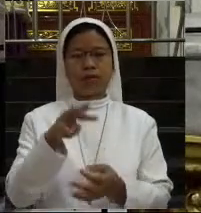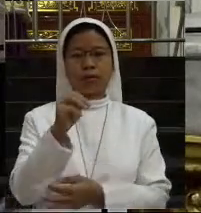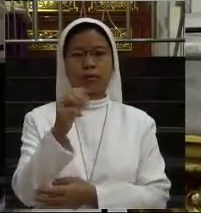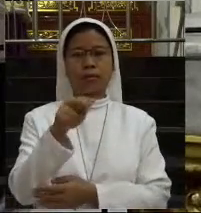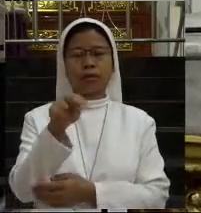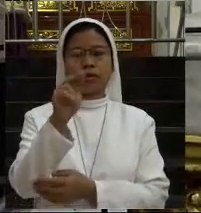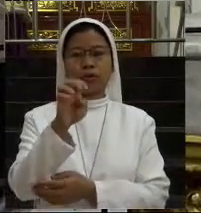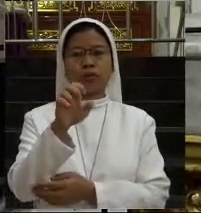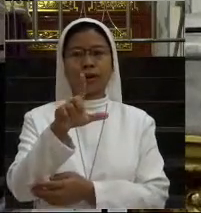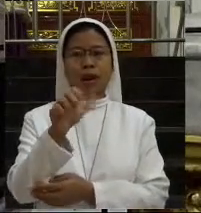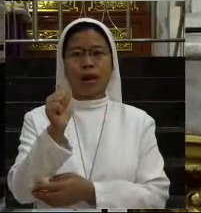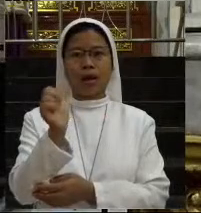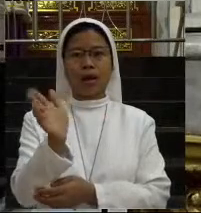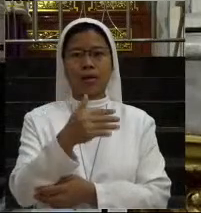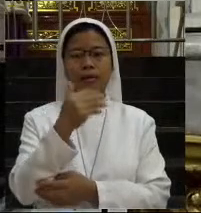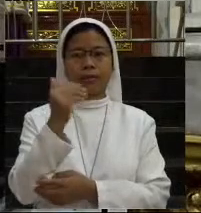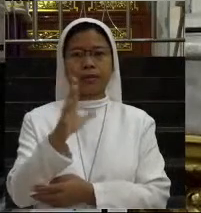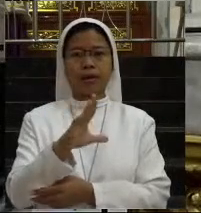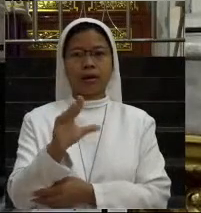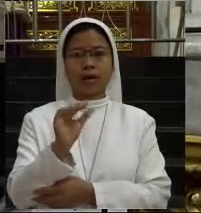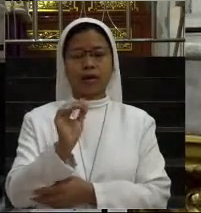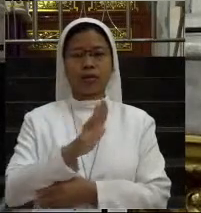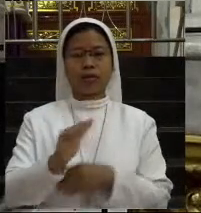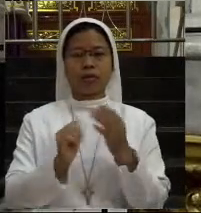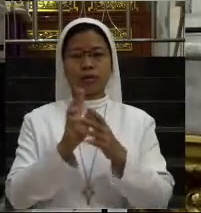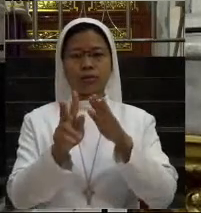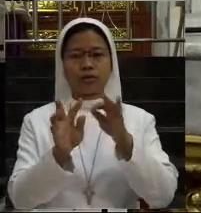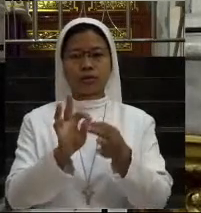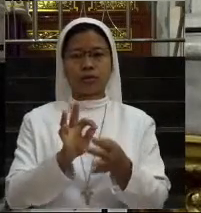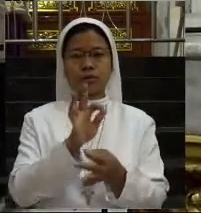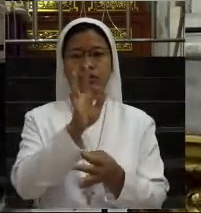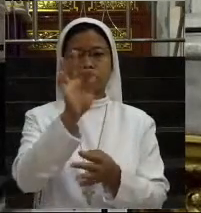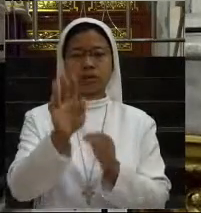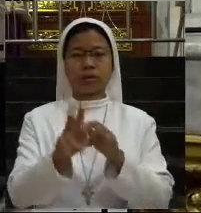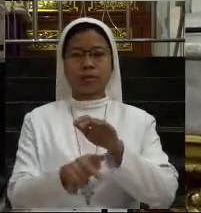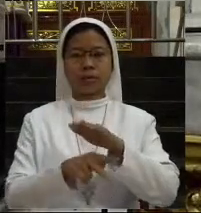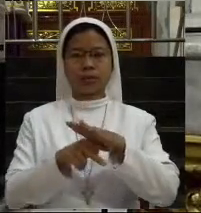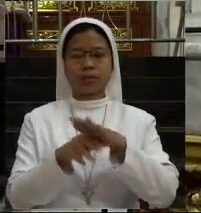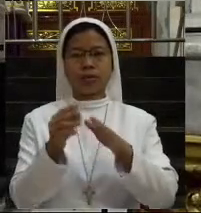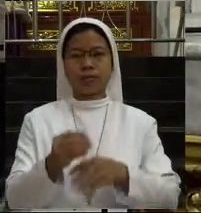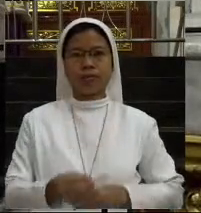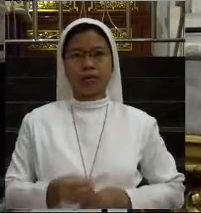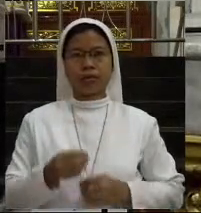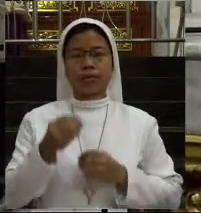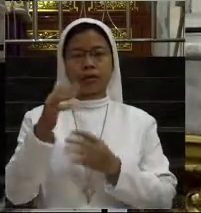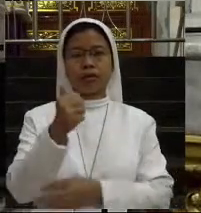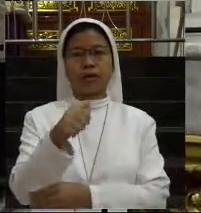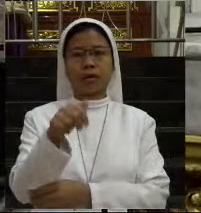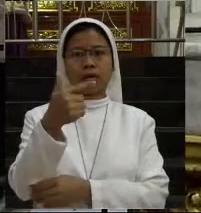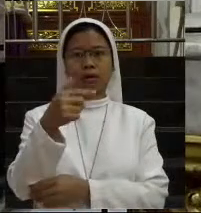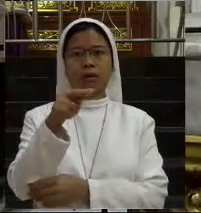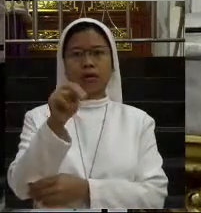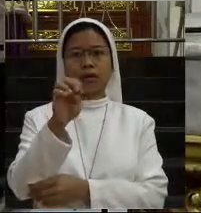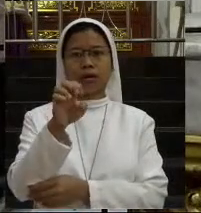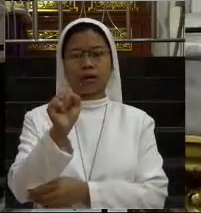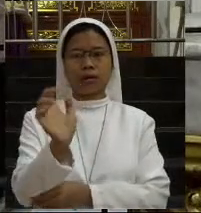Manuela, Senos, and all souls in purgatory, offered by Agnes